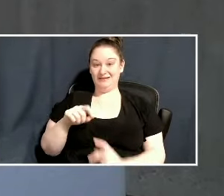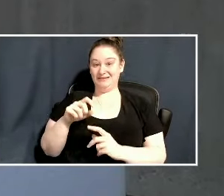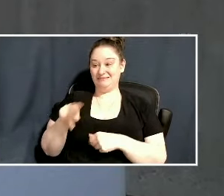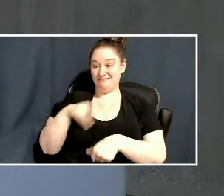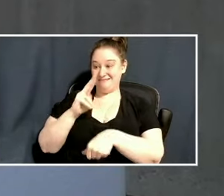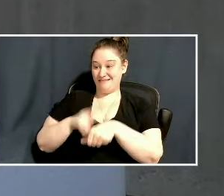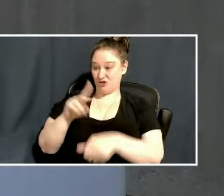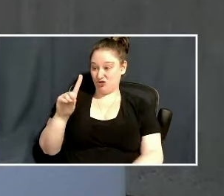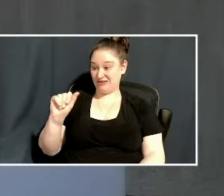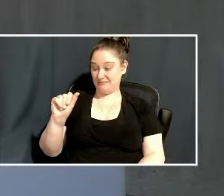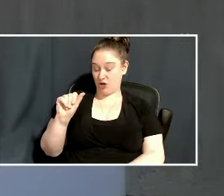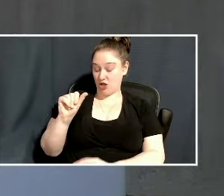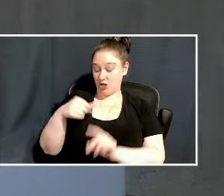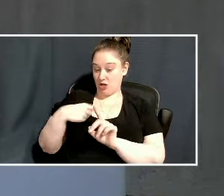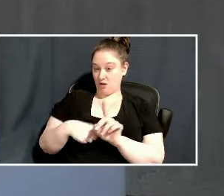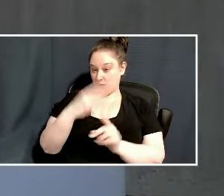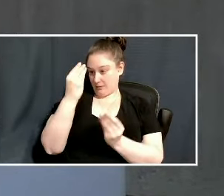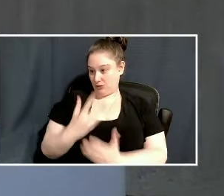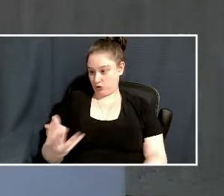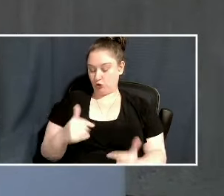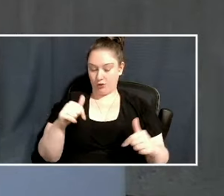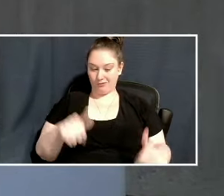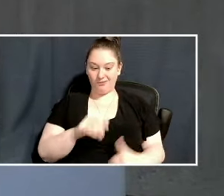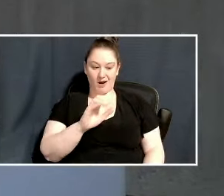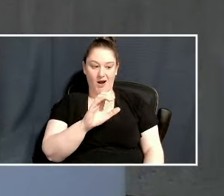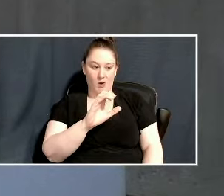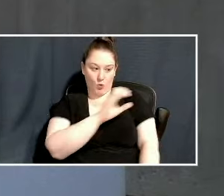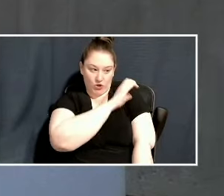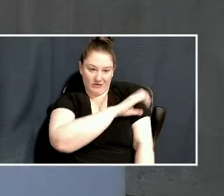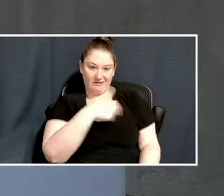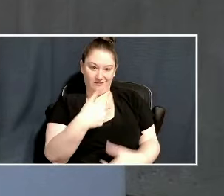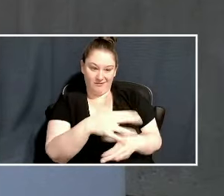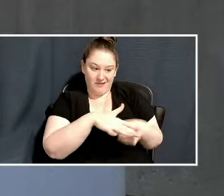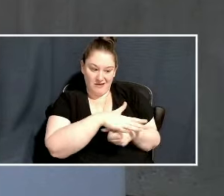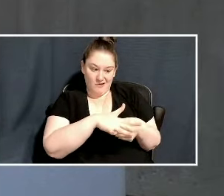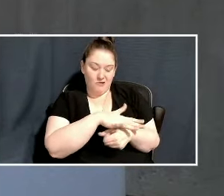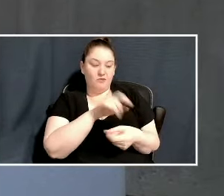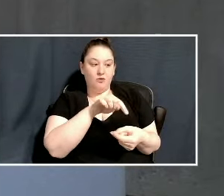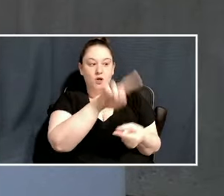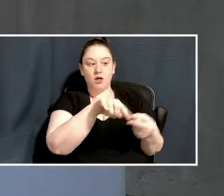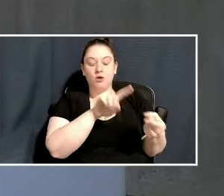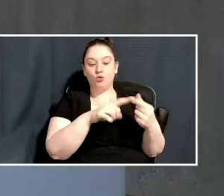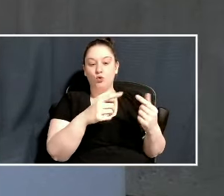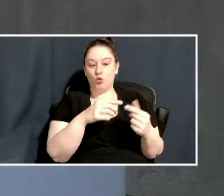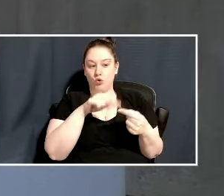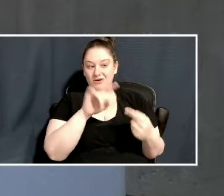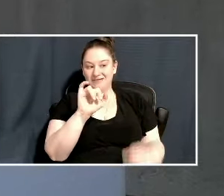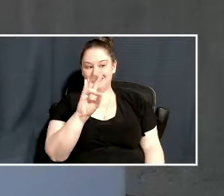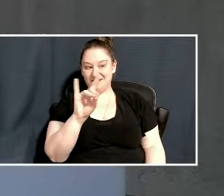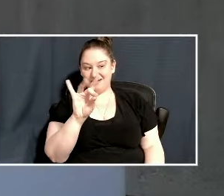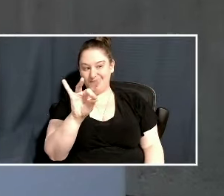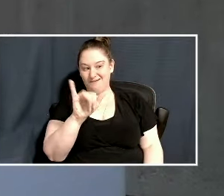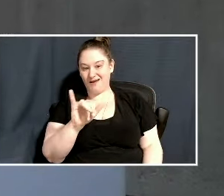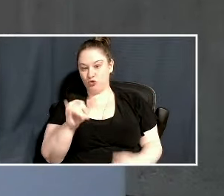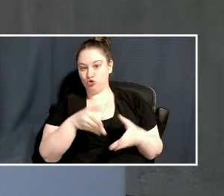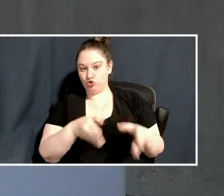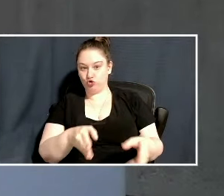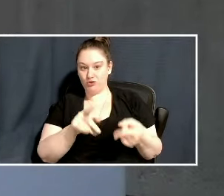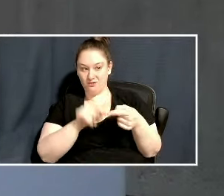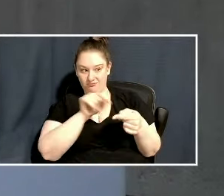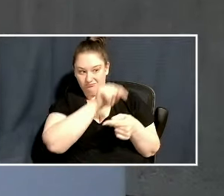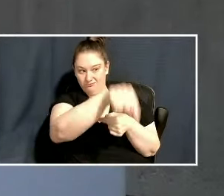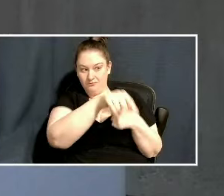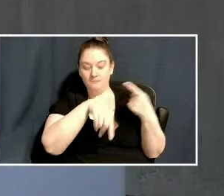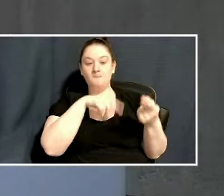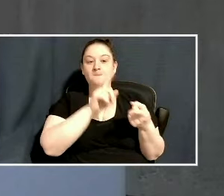our clinic is currently located at 790 State Street across from Salem's newly remodeled Capitol building. The parking surrounding our building is metered and monitored